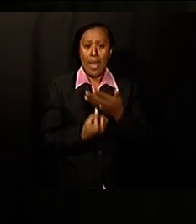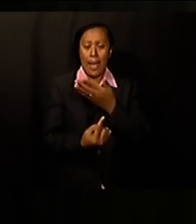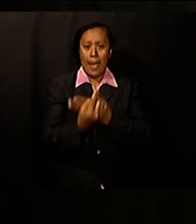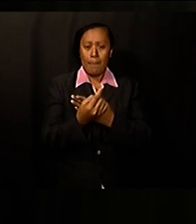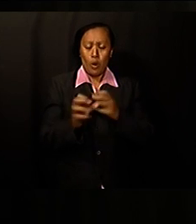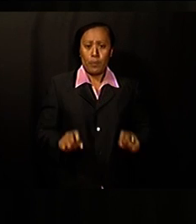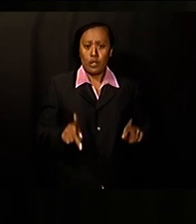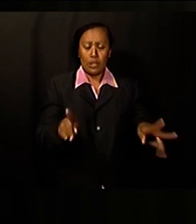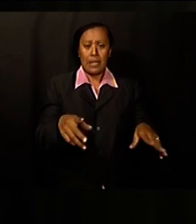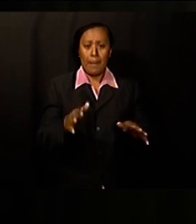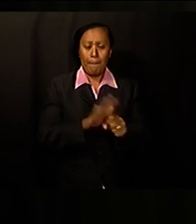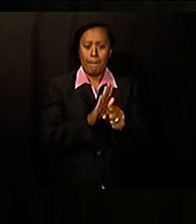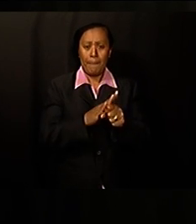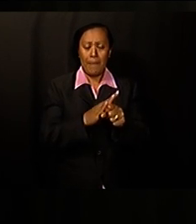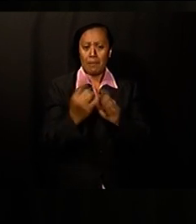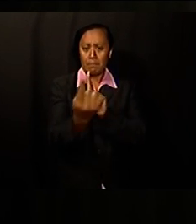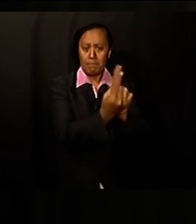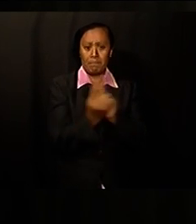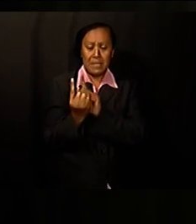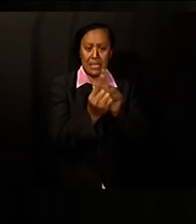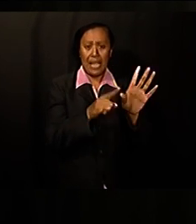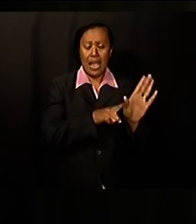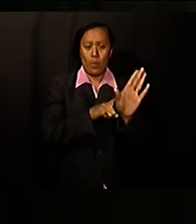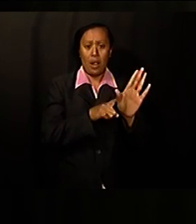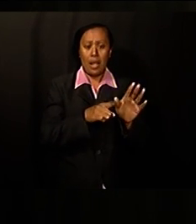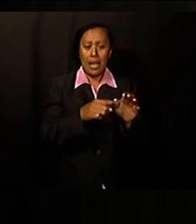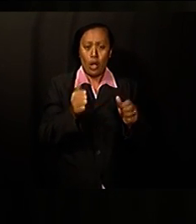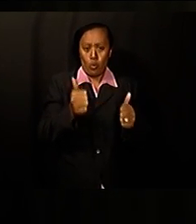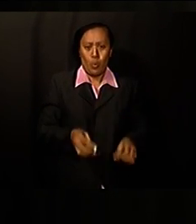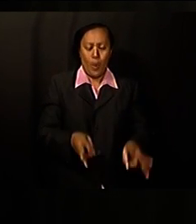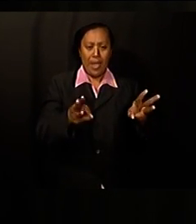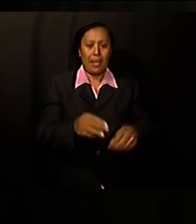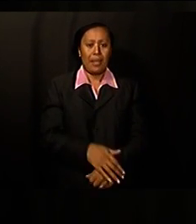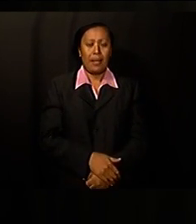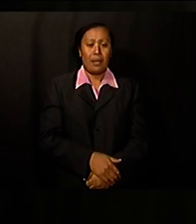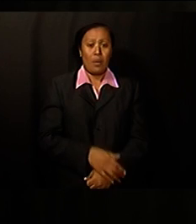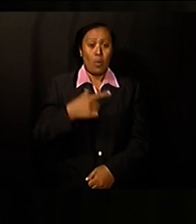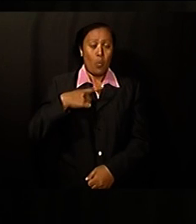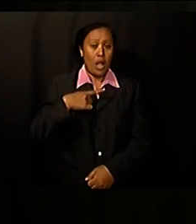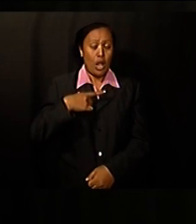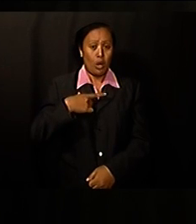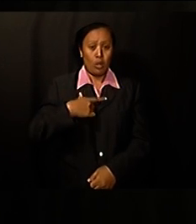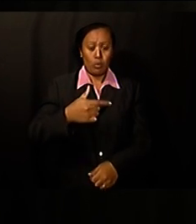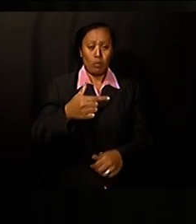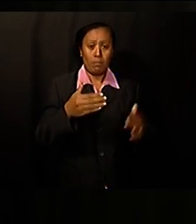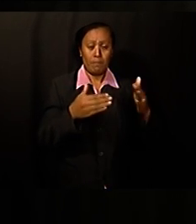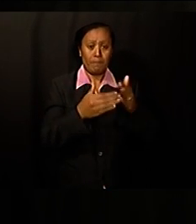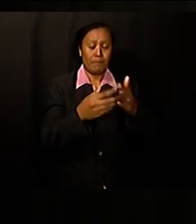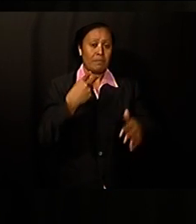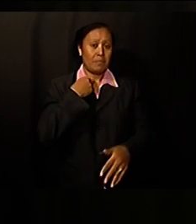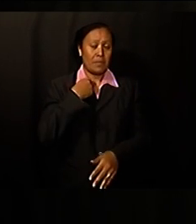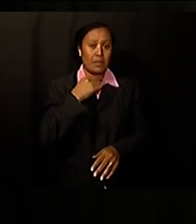use the opportunity to hold their annual church meeting in the best way possible so as not to jeopardize